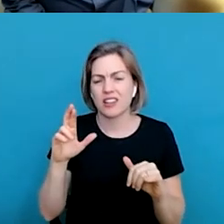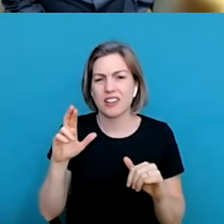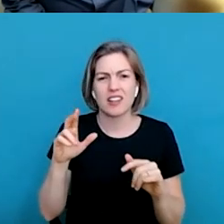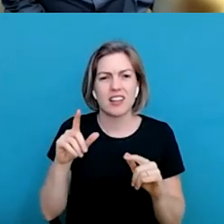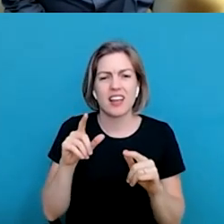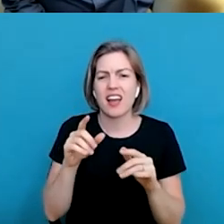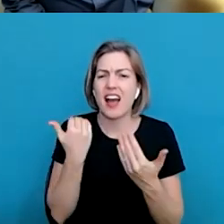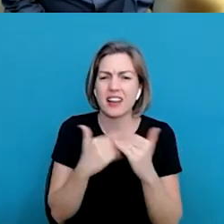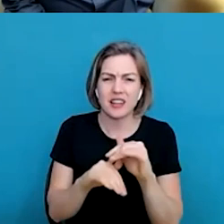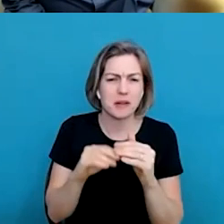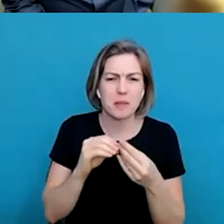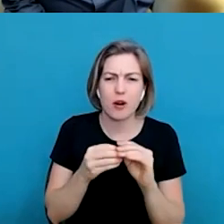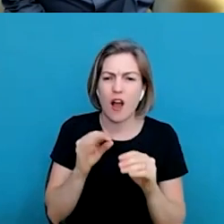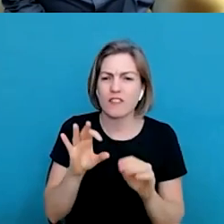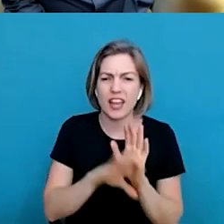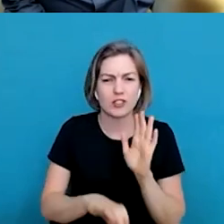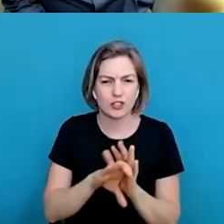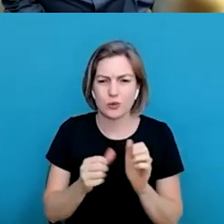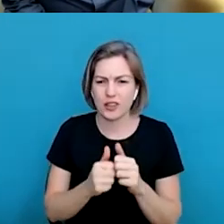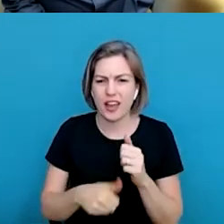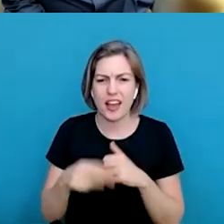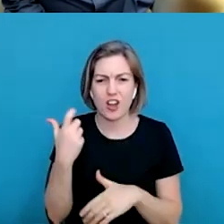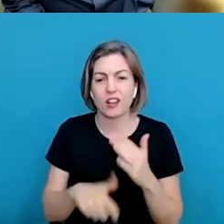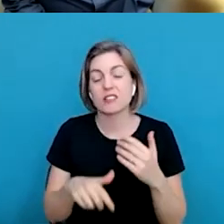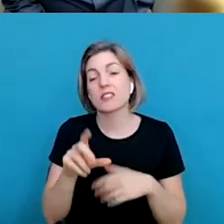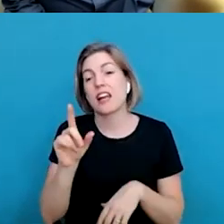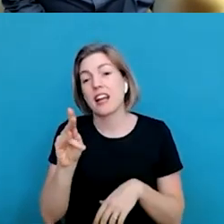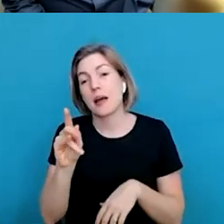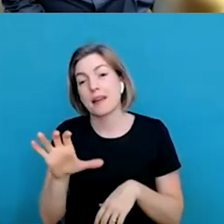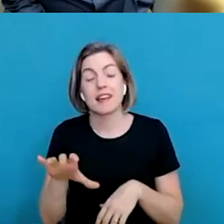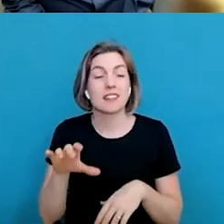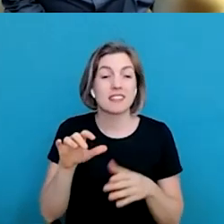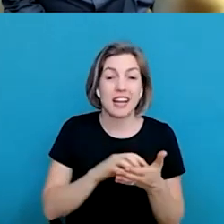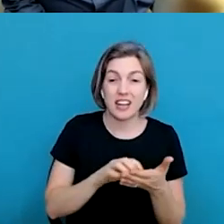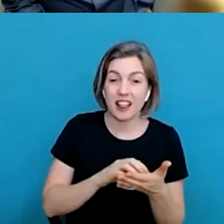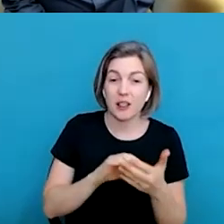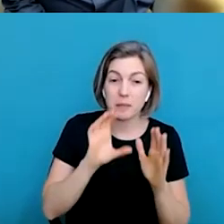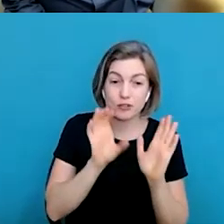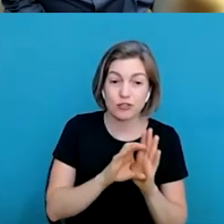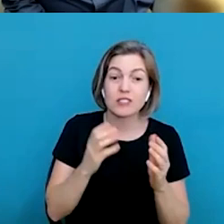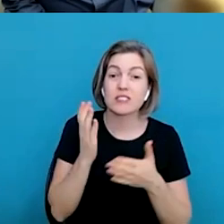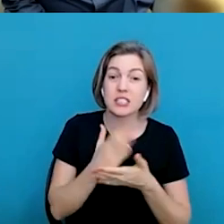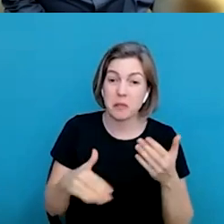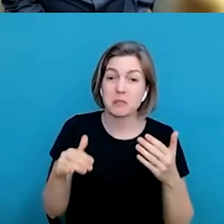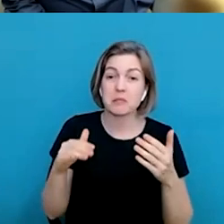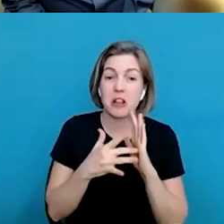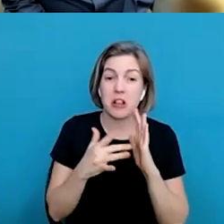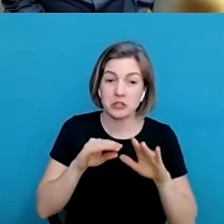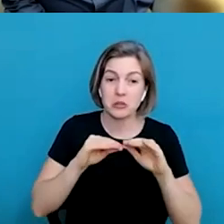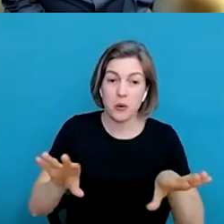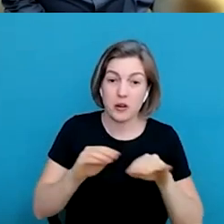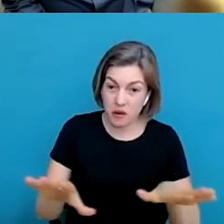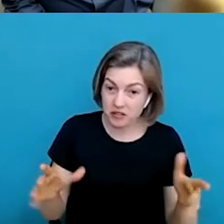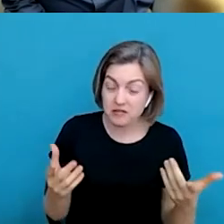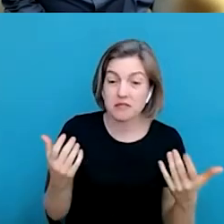high cost. For example, dynamic tactile pictures. There's technology coming out now about that. We need to figure out what to